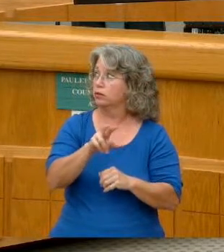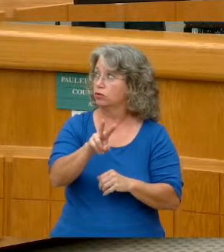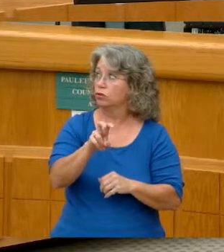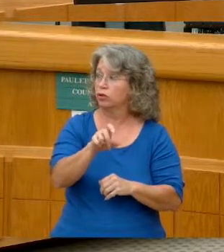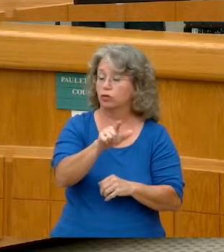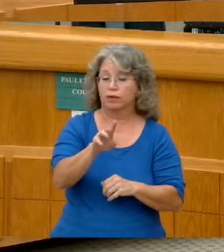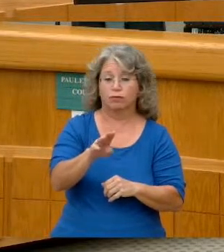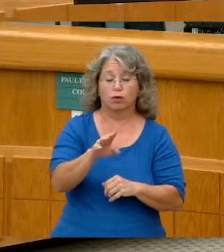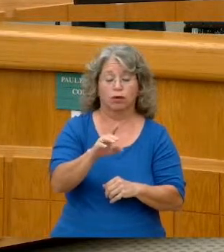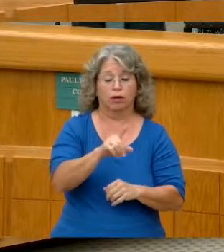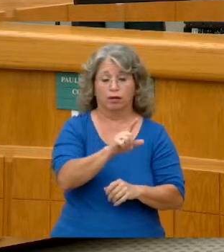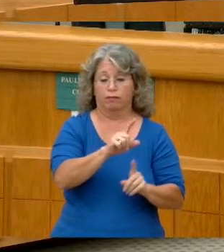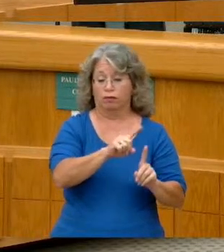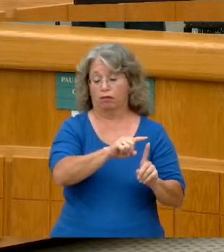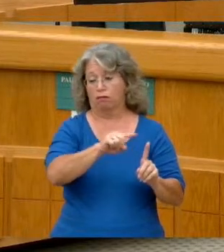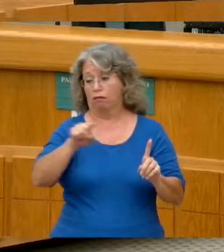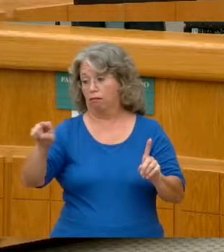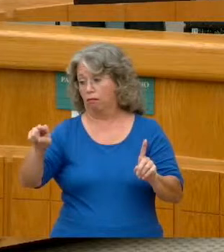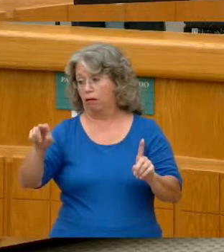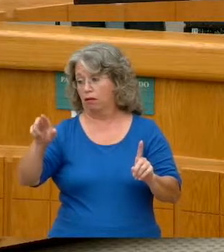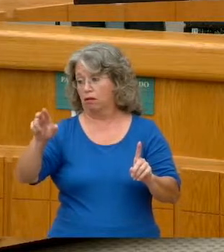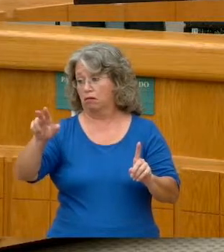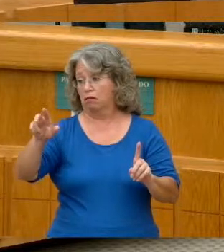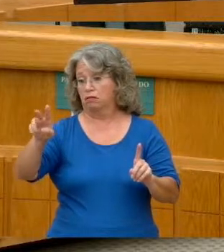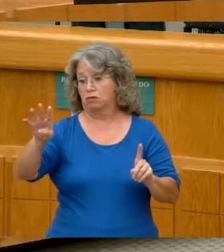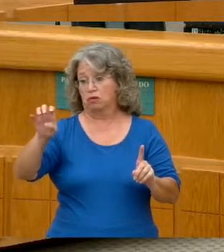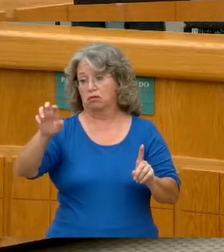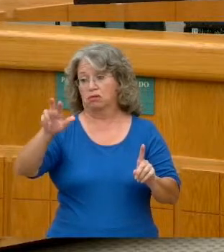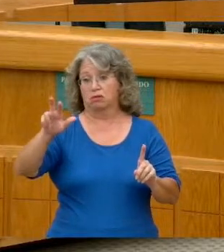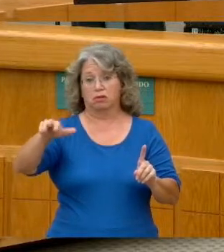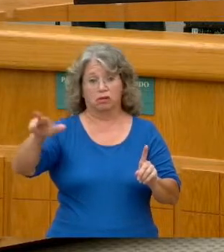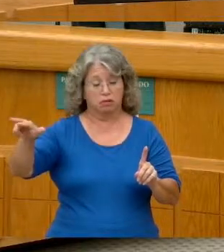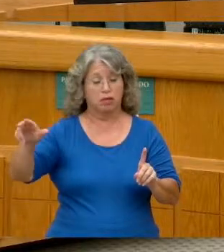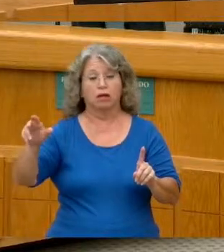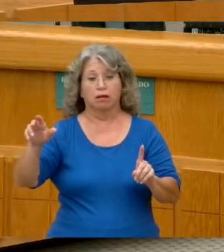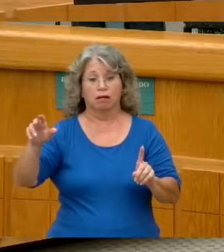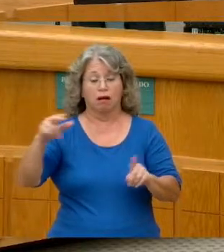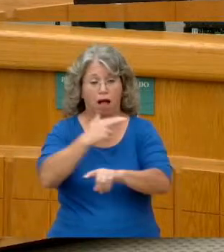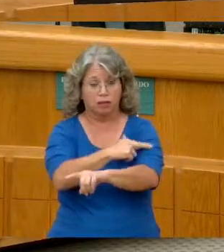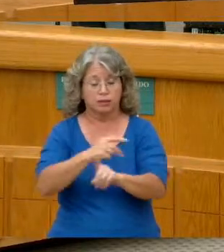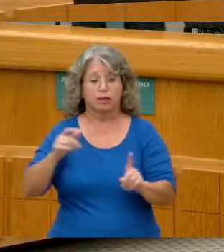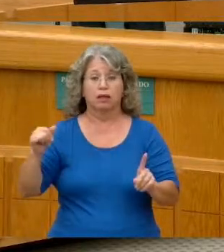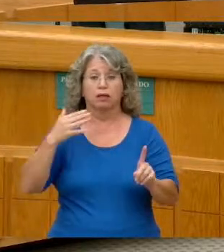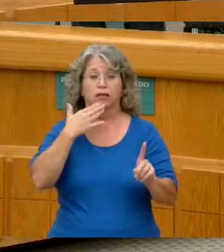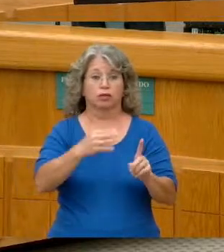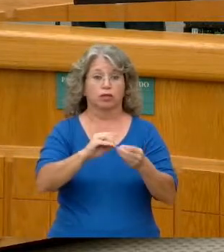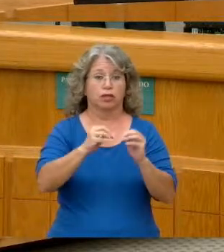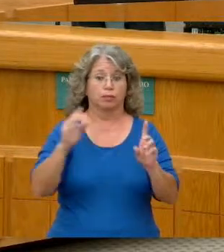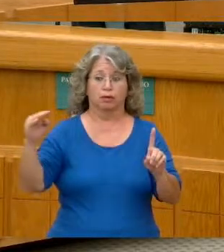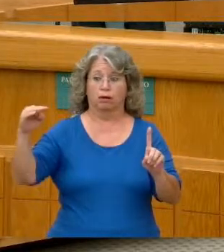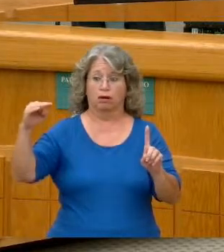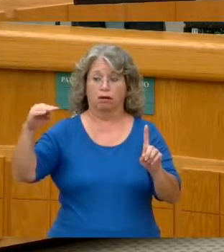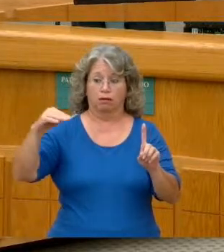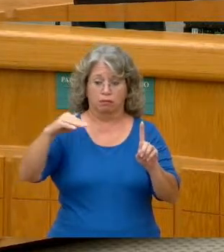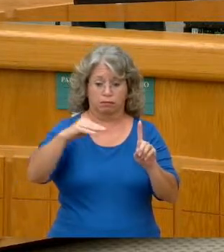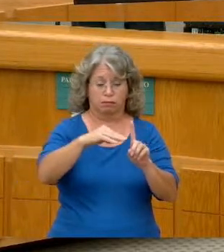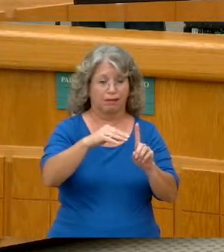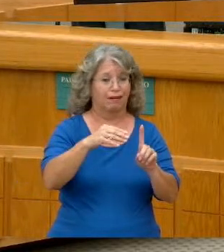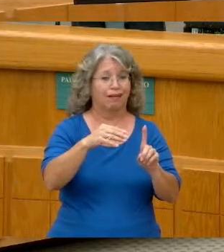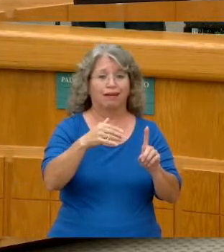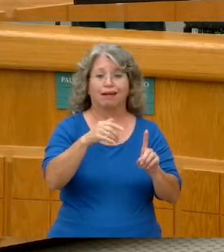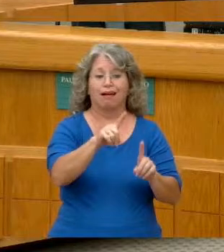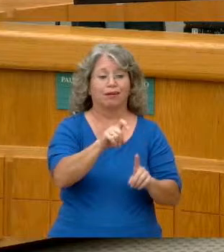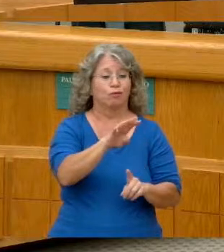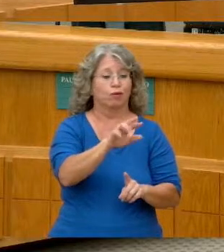and if you look at the right side, you see 143 hospitalizations. So that's a really good number because even at 143,